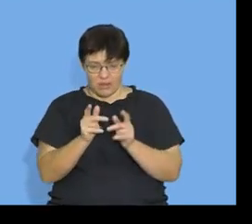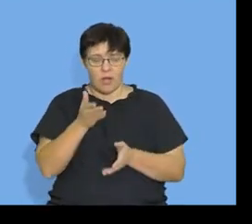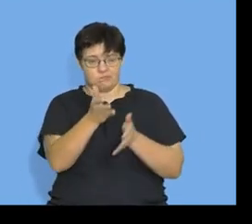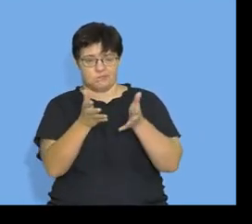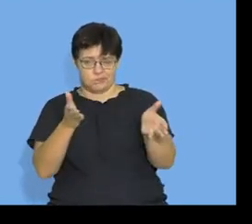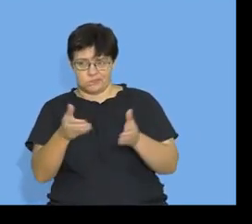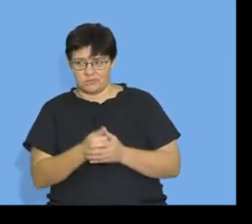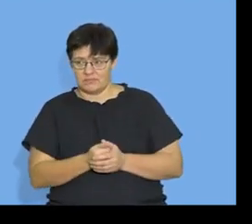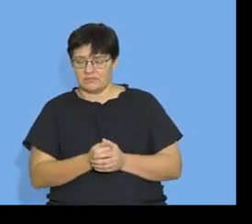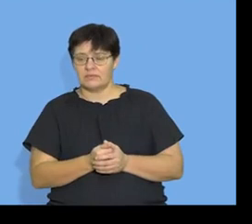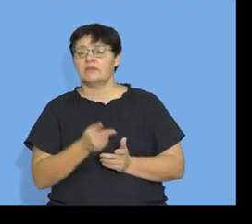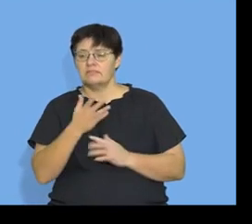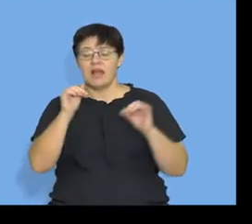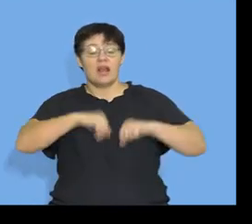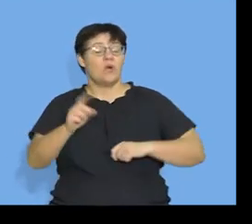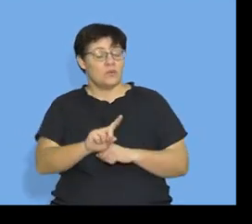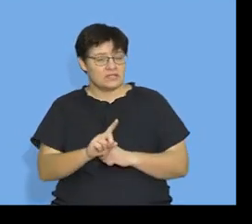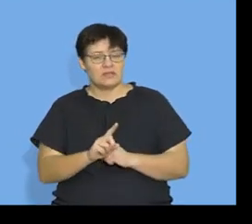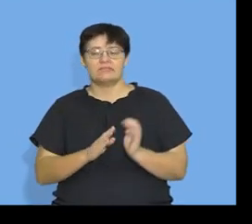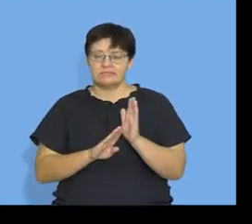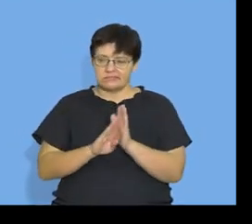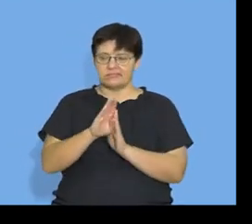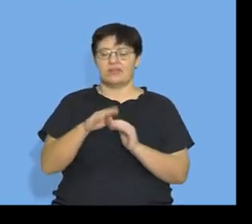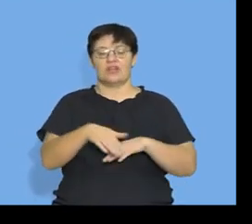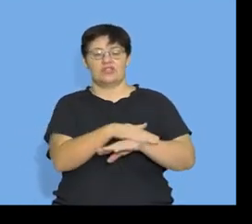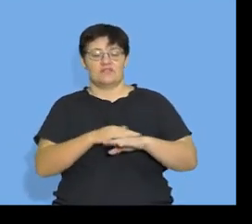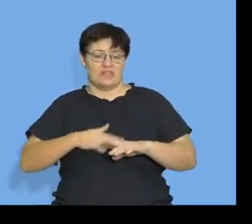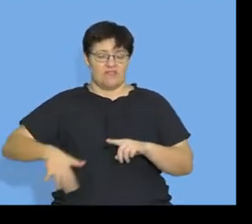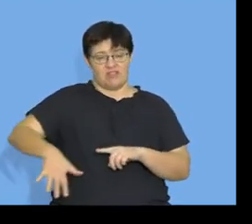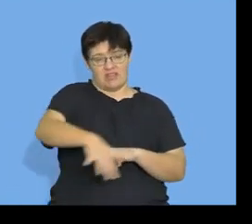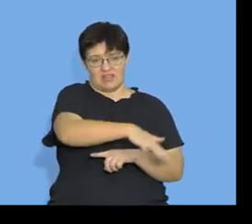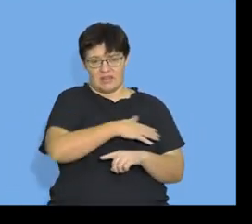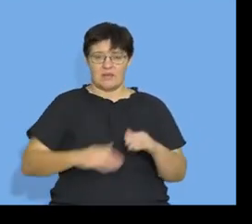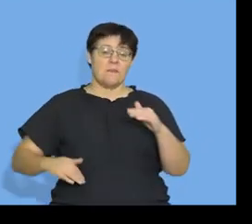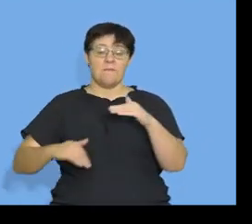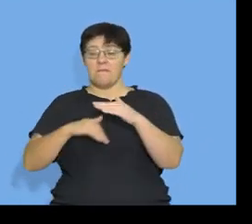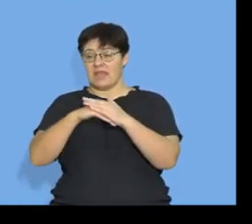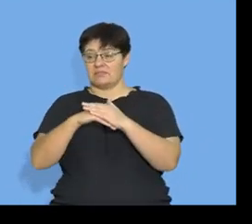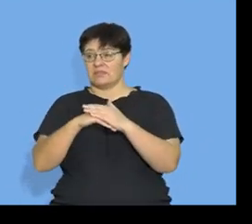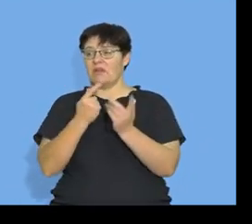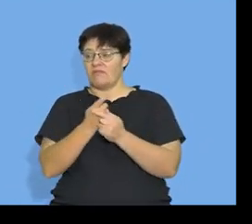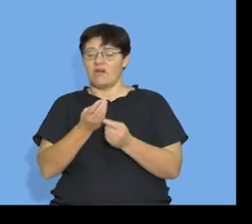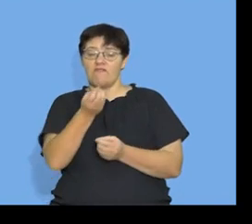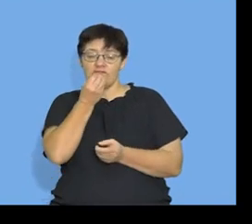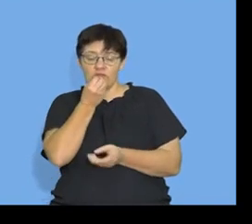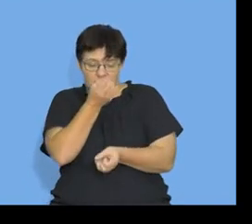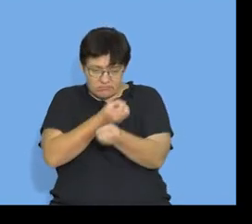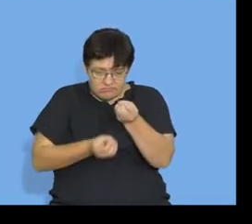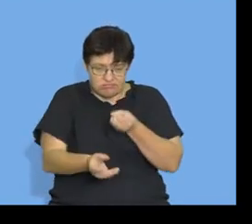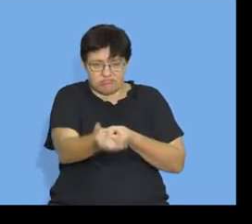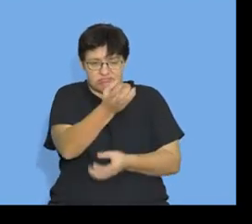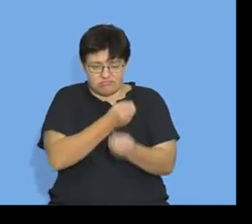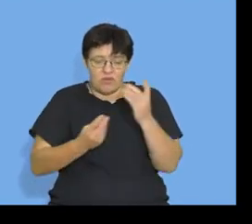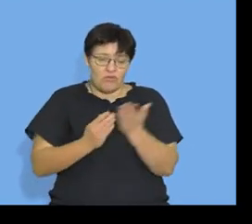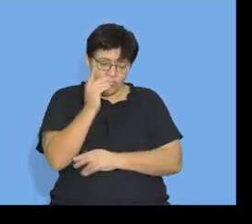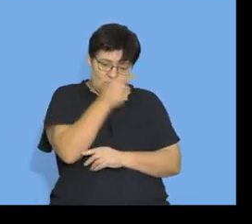the spaces, and these allow for an increased surface area and maximum diffusion of nutrients